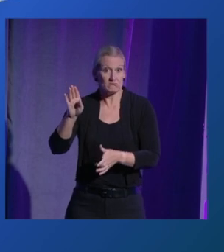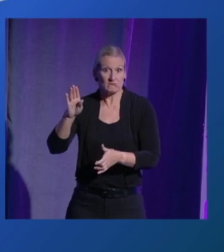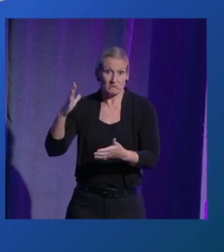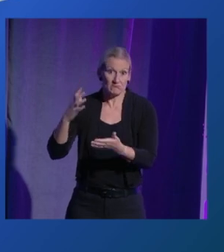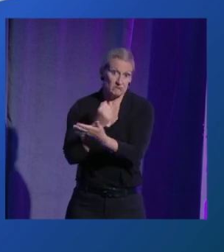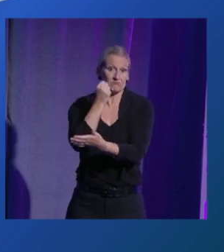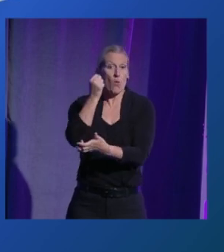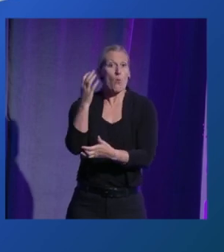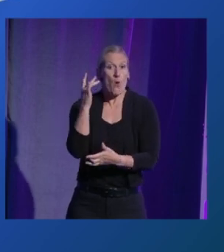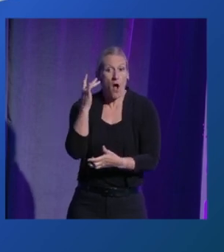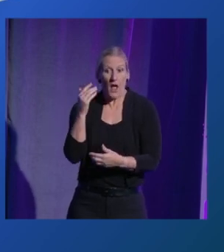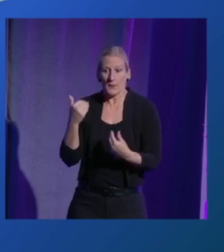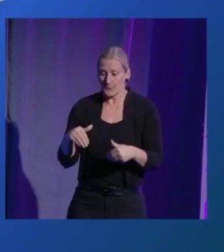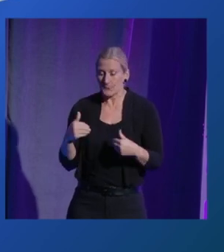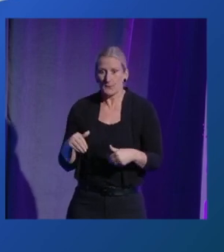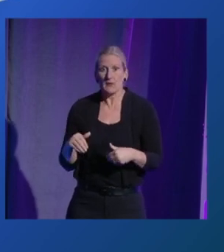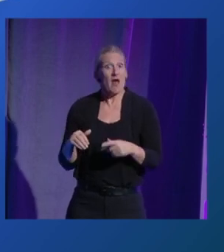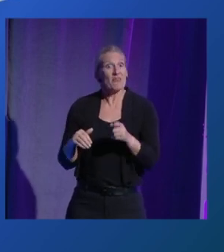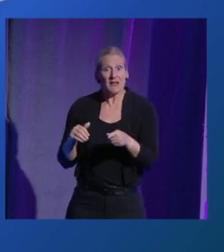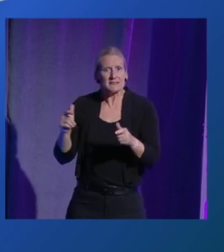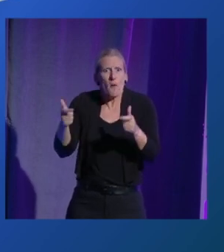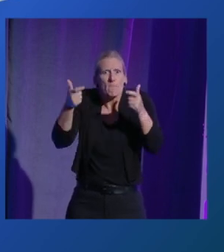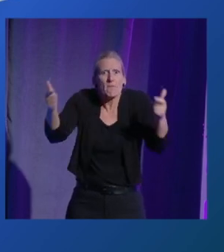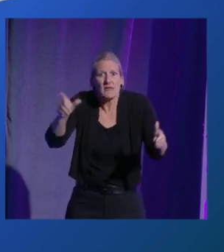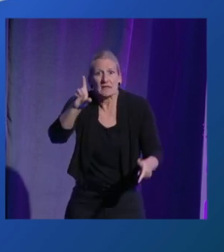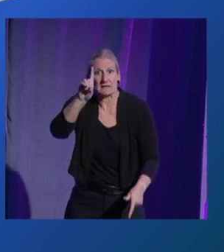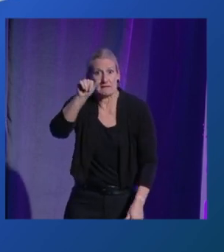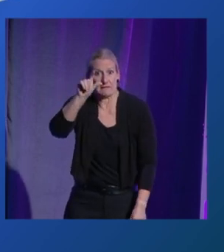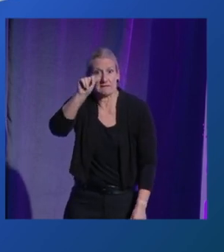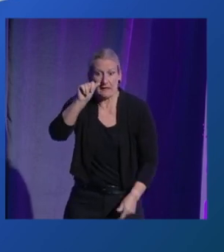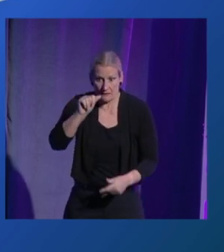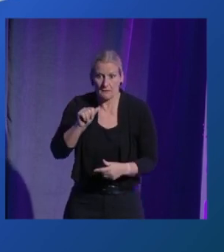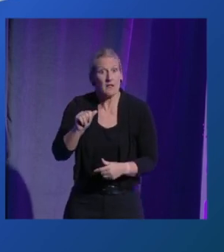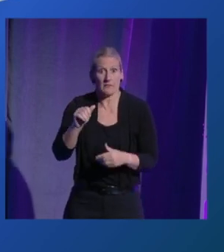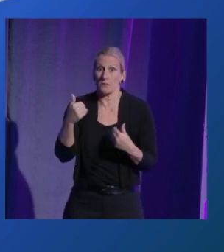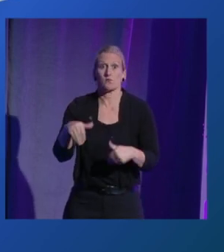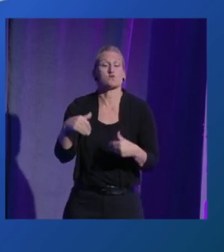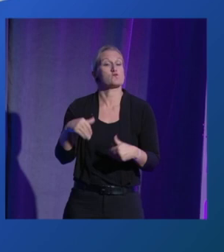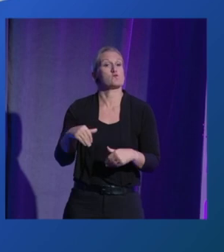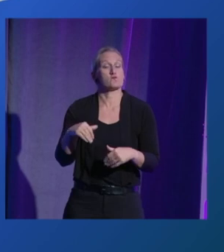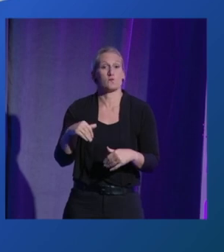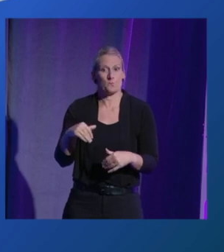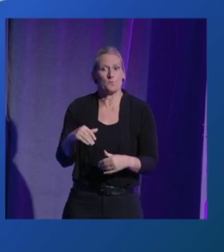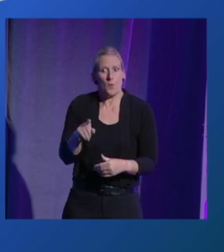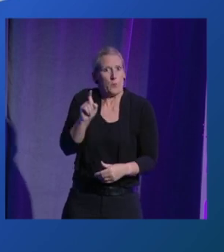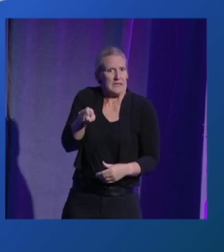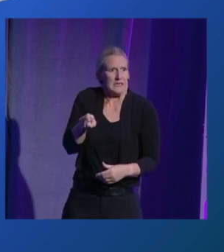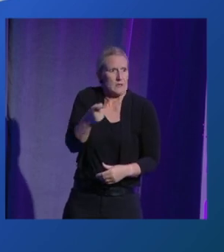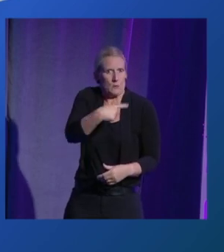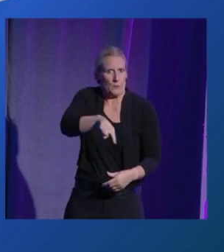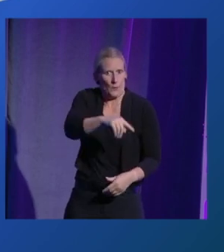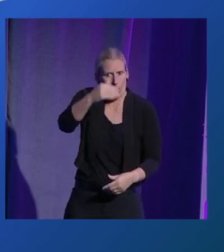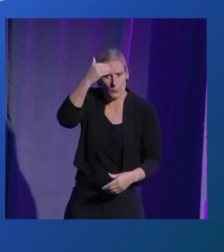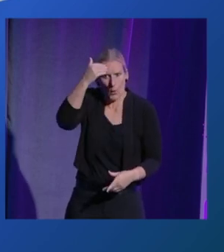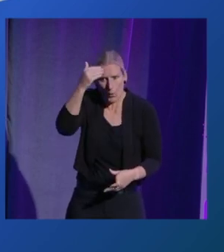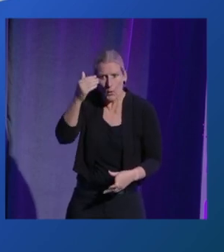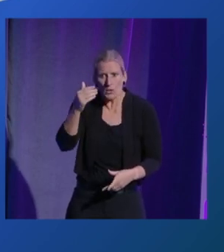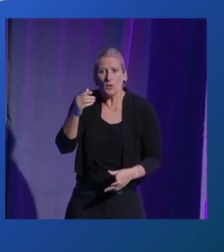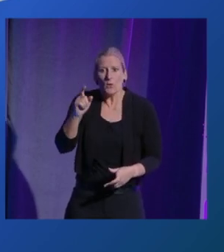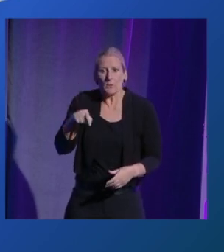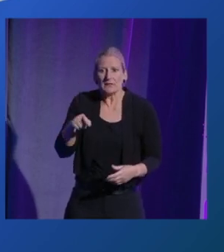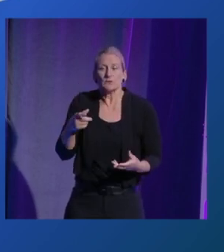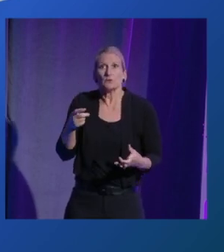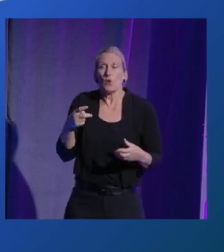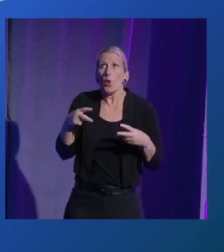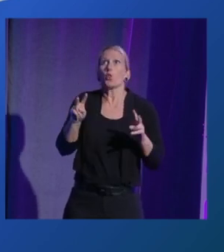of that is is Big Data that data is unique and as we know every week There's a satellite being lunched to the sky